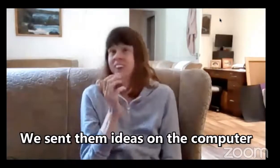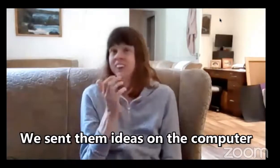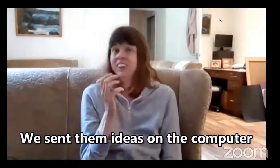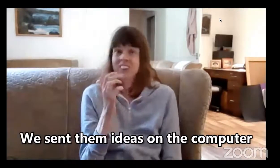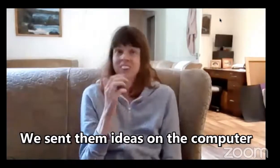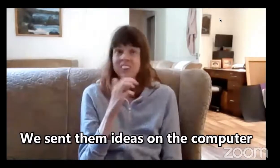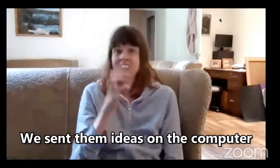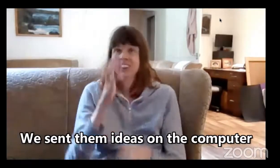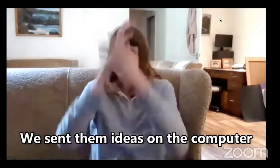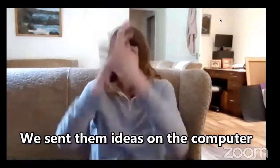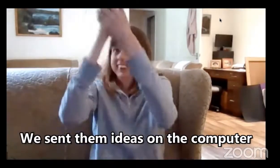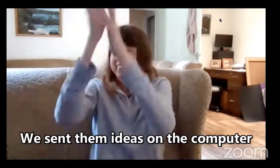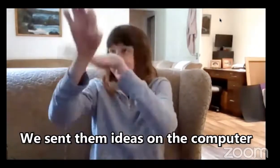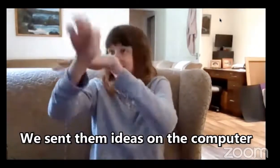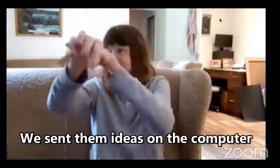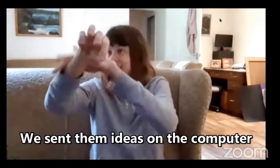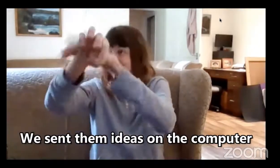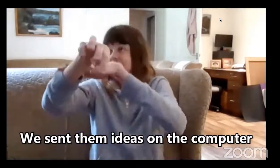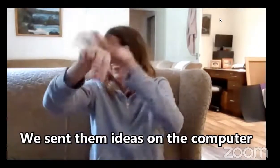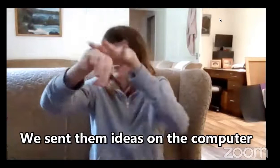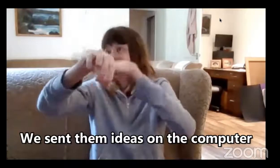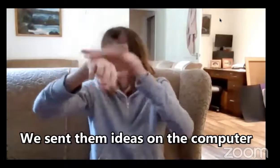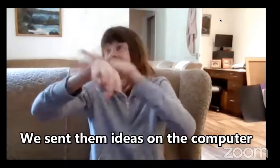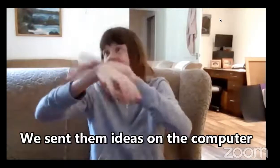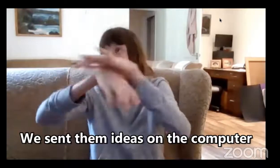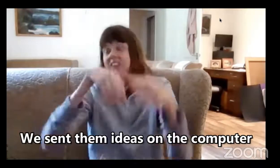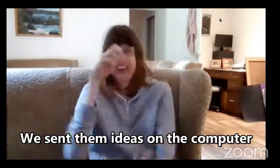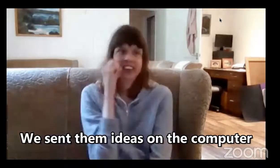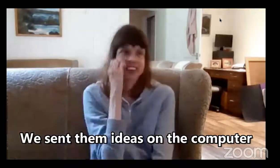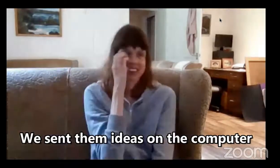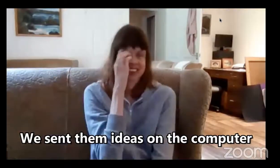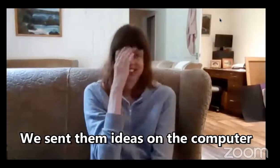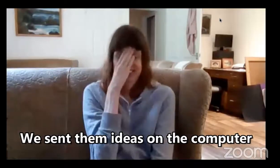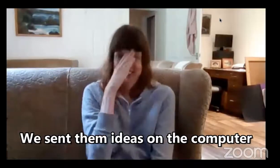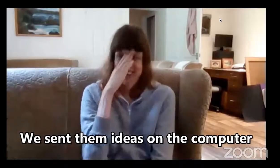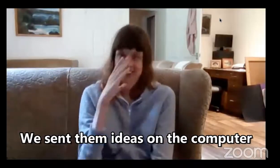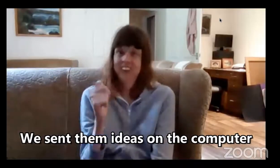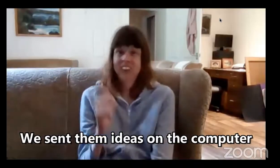ideas on the computer.